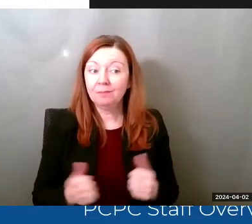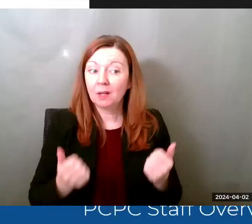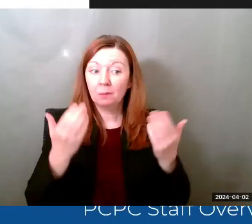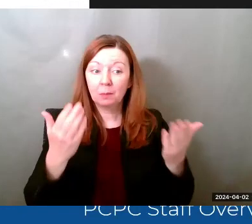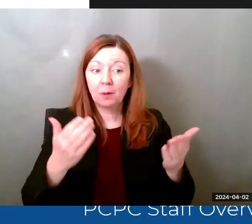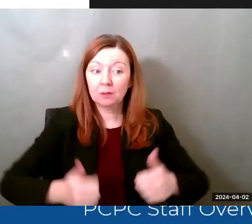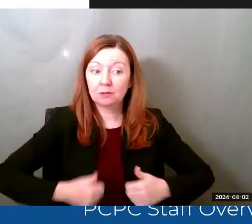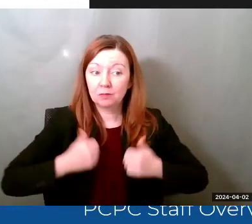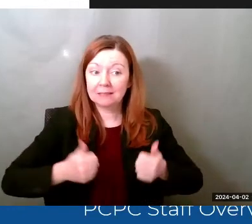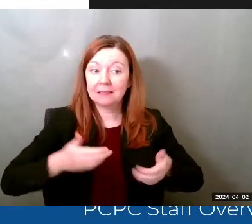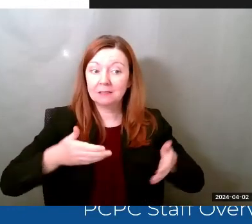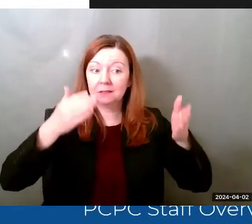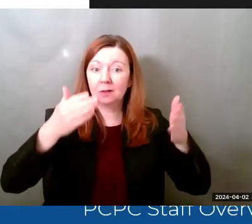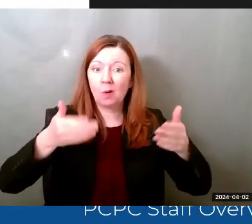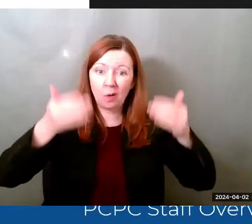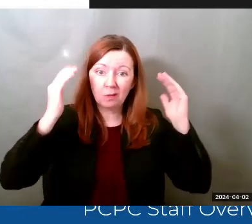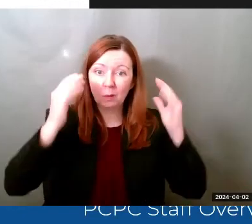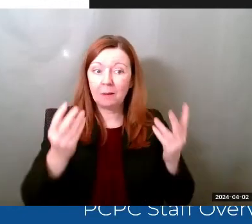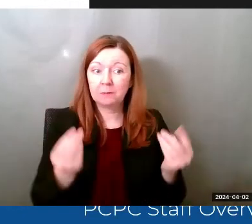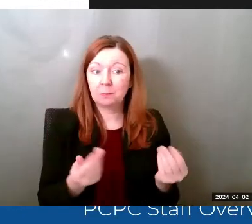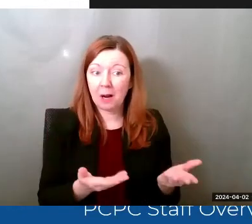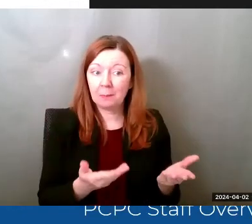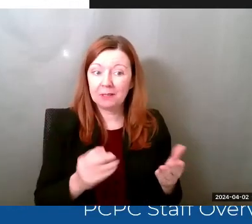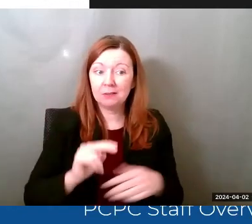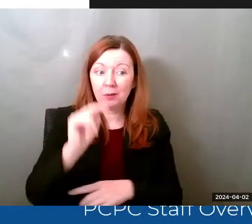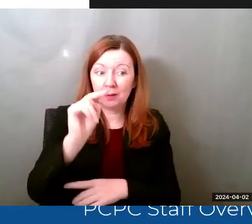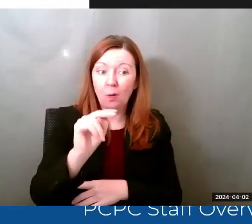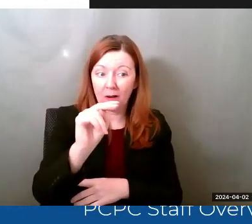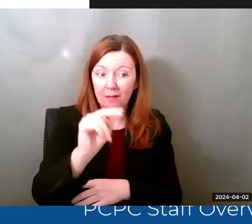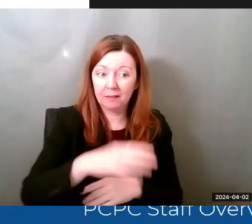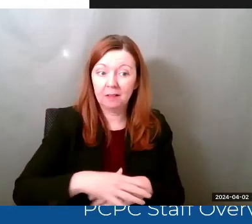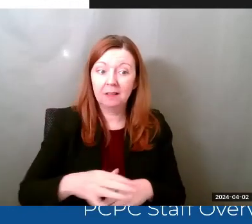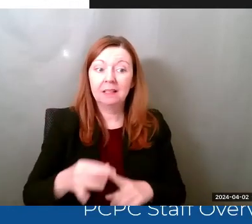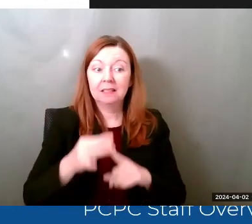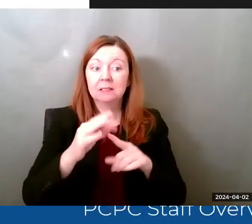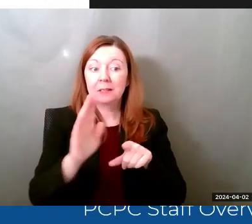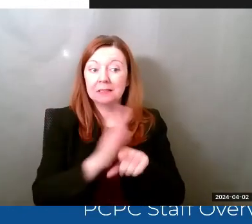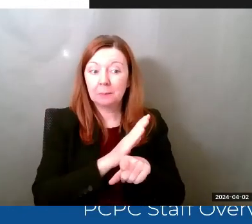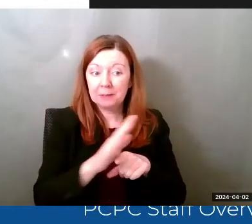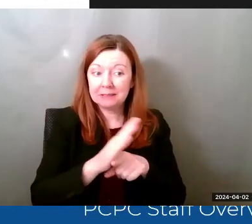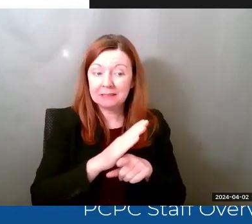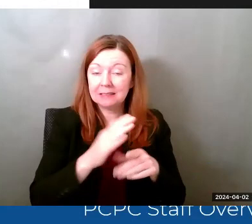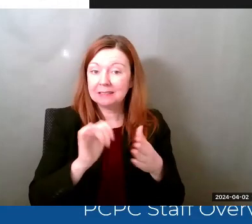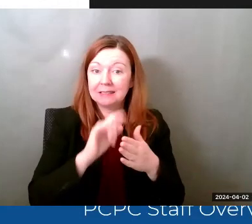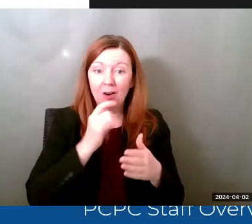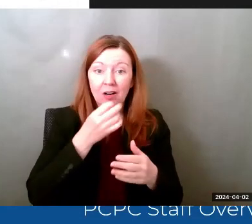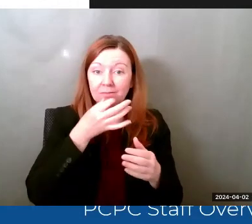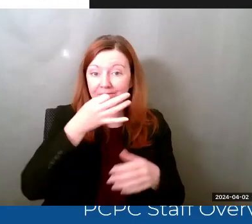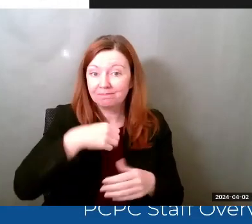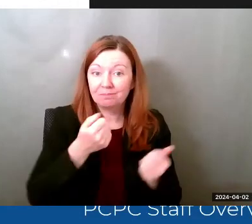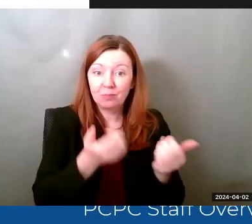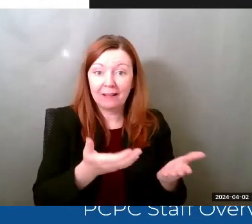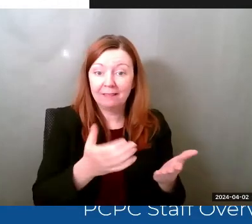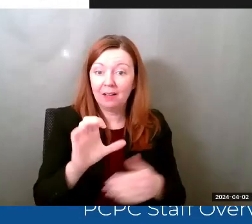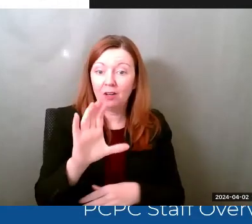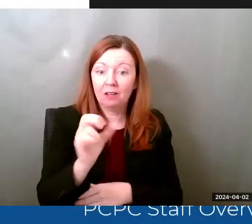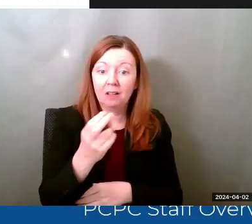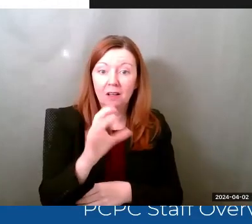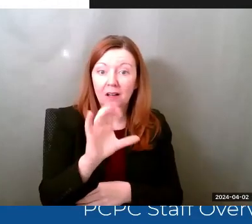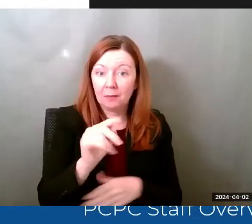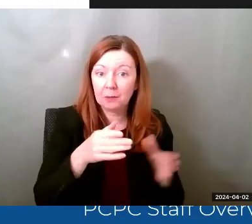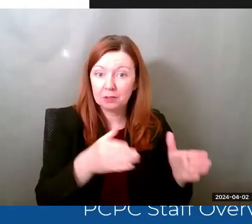Proposed residential tower overwhelms properties to the north, especially the businesses immediately to the north of Cuthbert